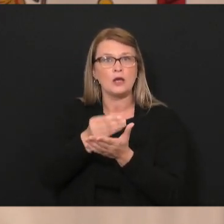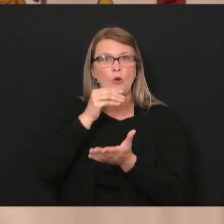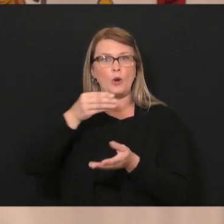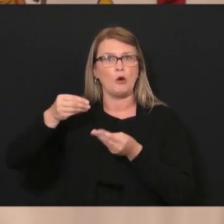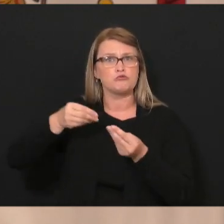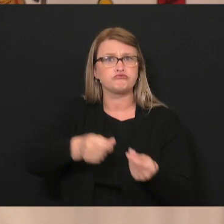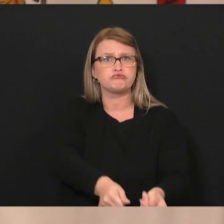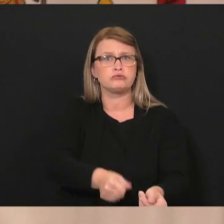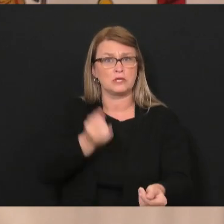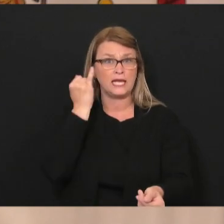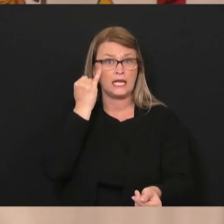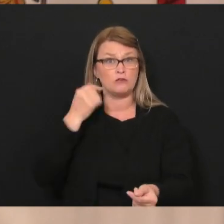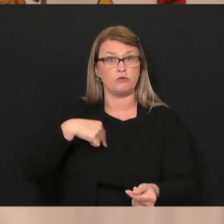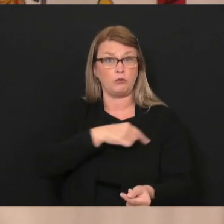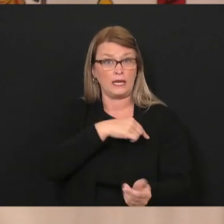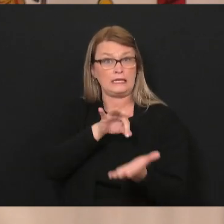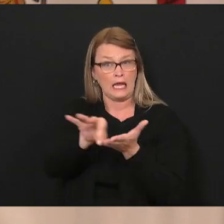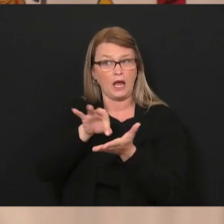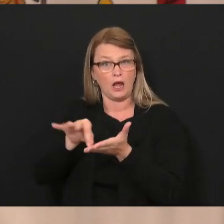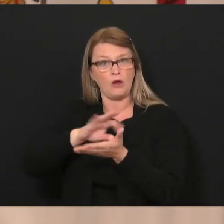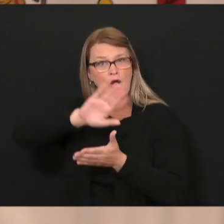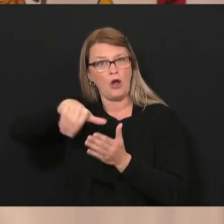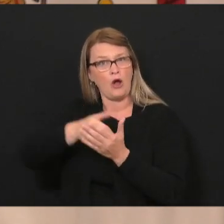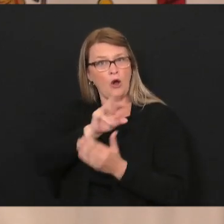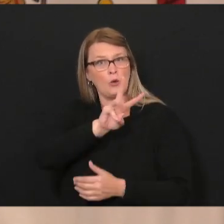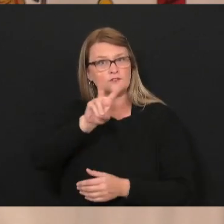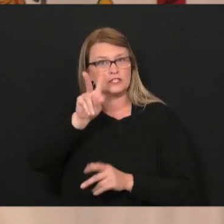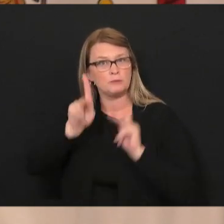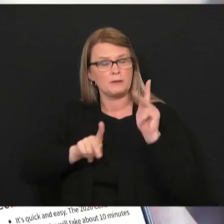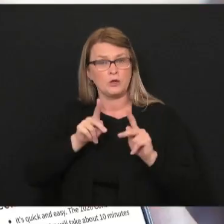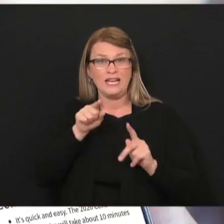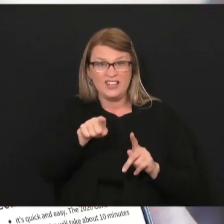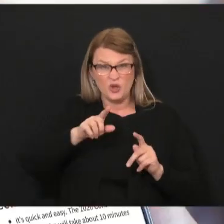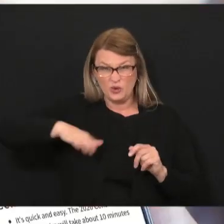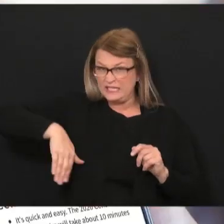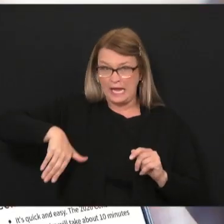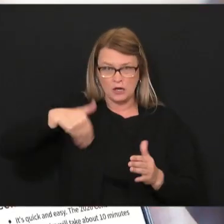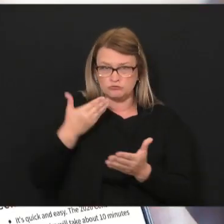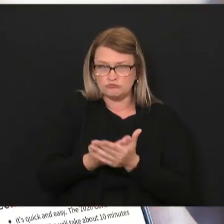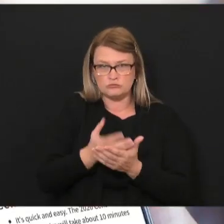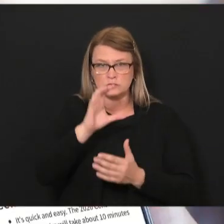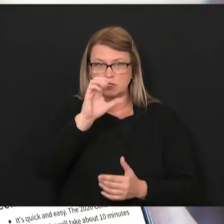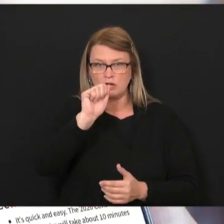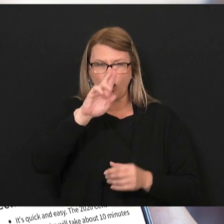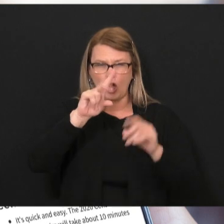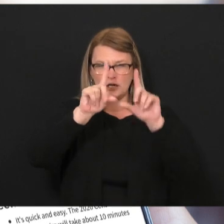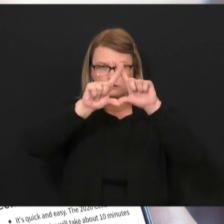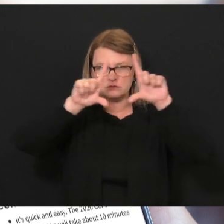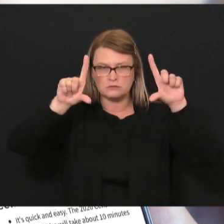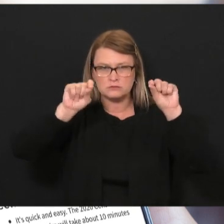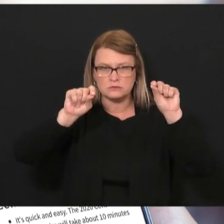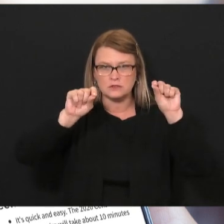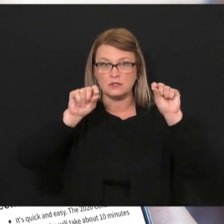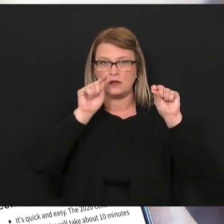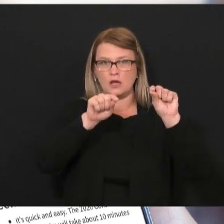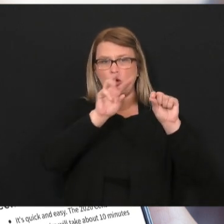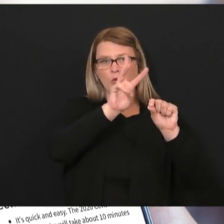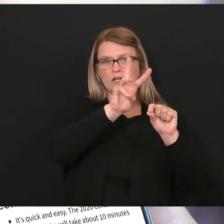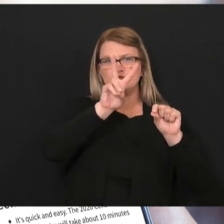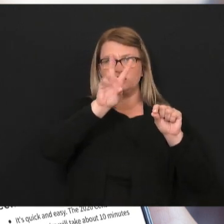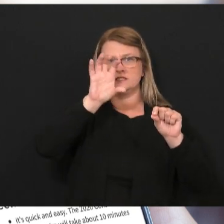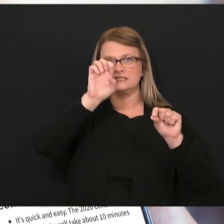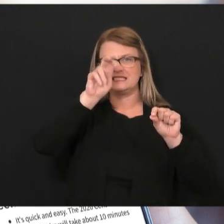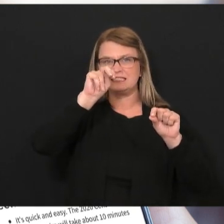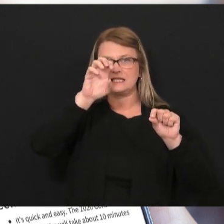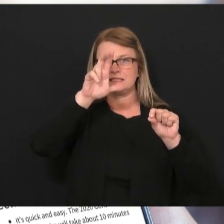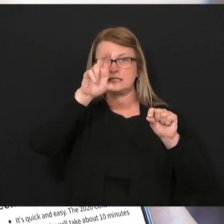us. So absolutely, if you've not gotten a little card, in the mail, then look at our screen right